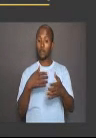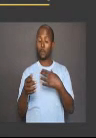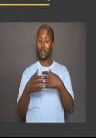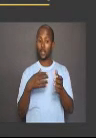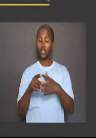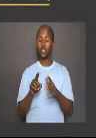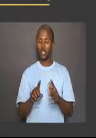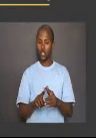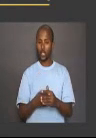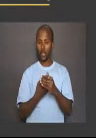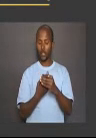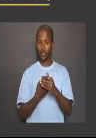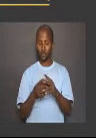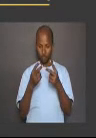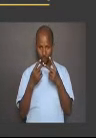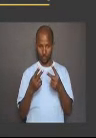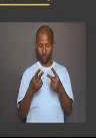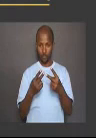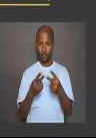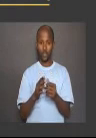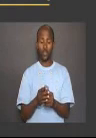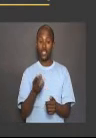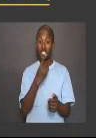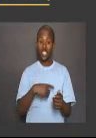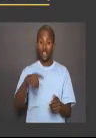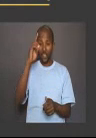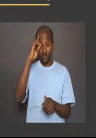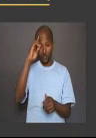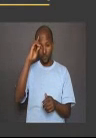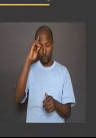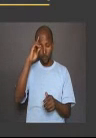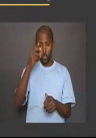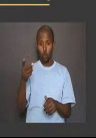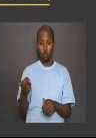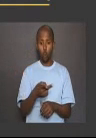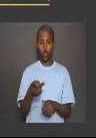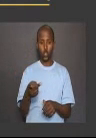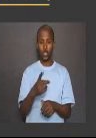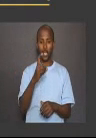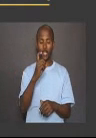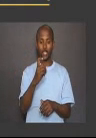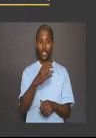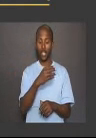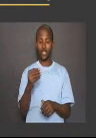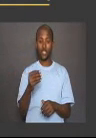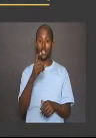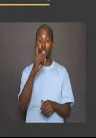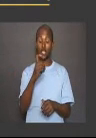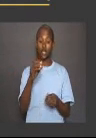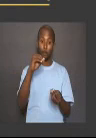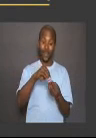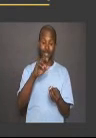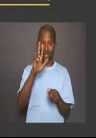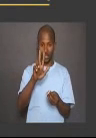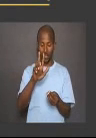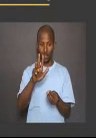may initially appear, since the derivatives of both x and x plus